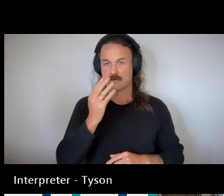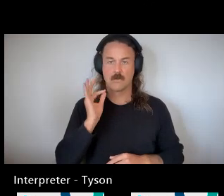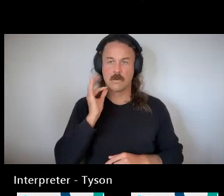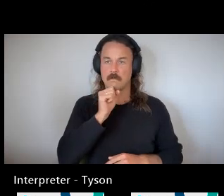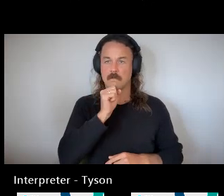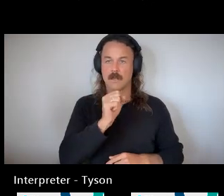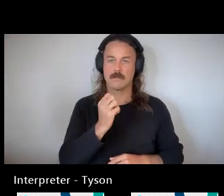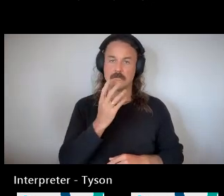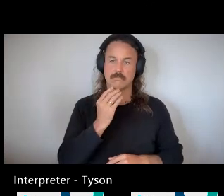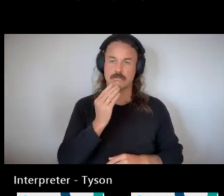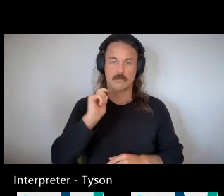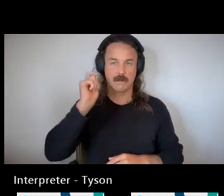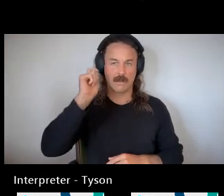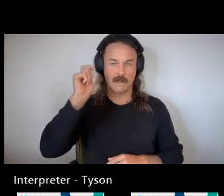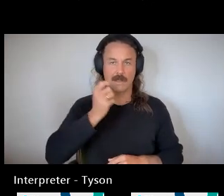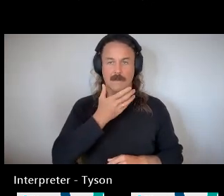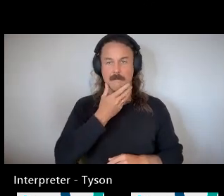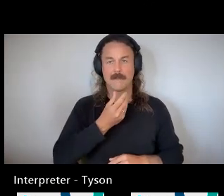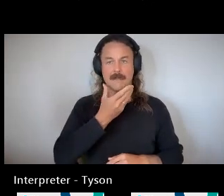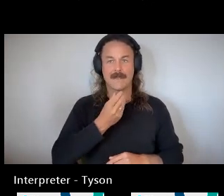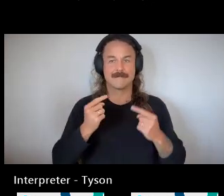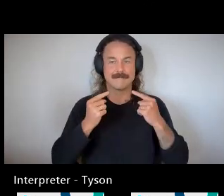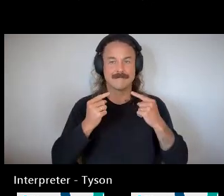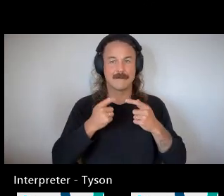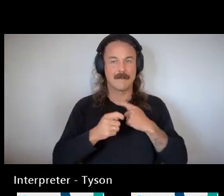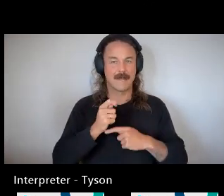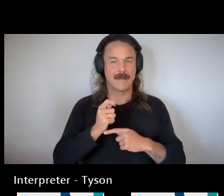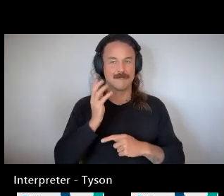a beard that is quickly going grey.